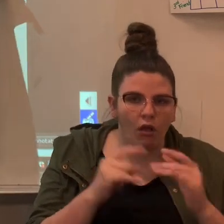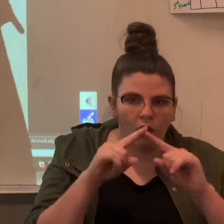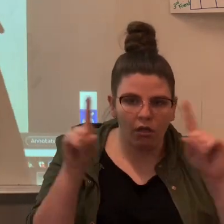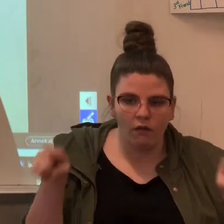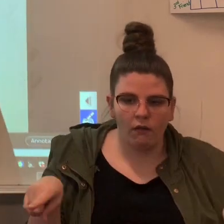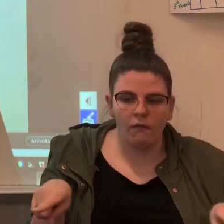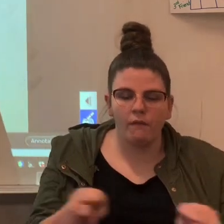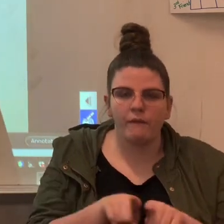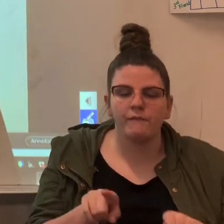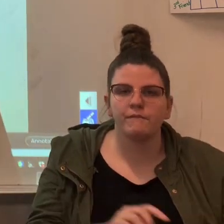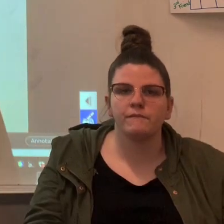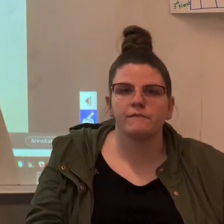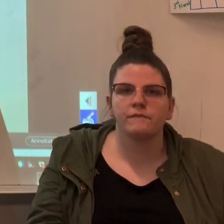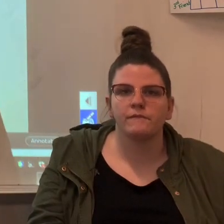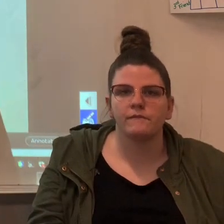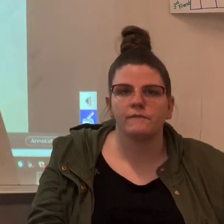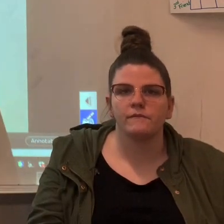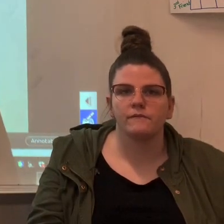square.